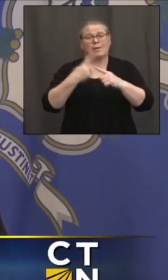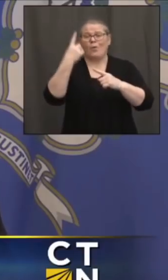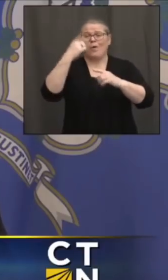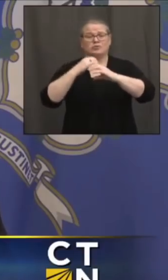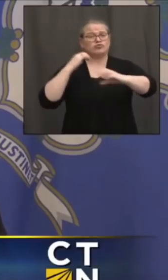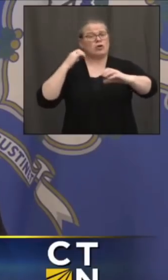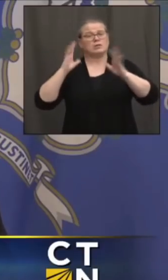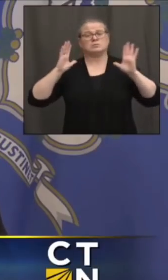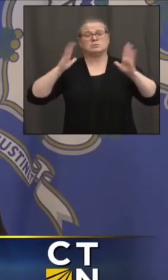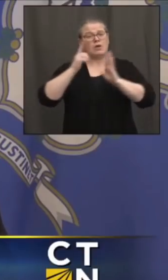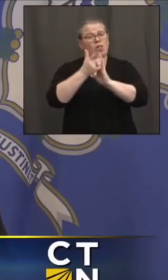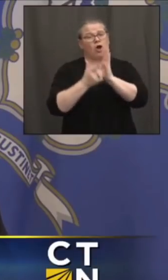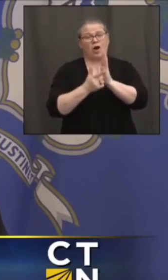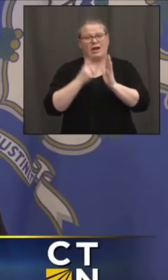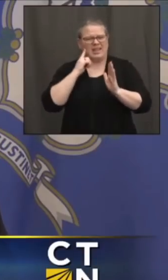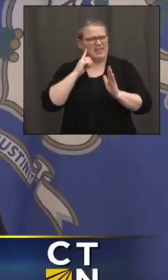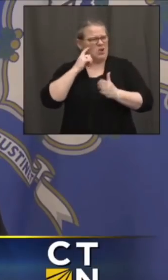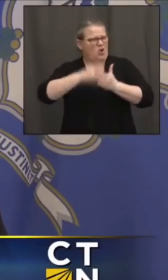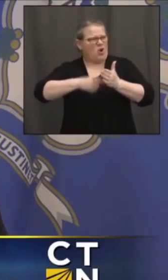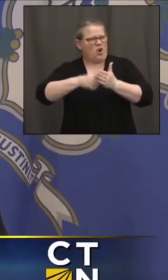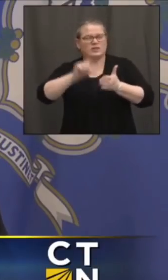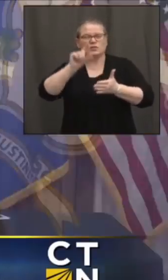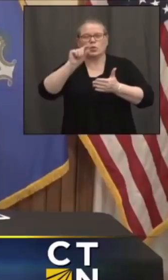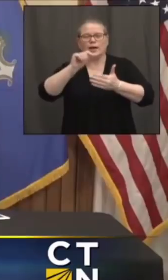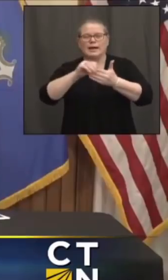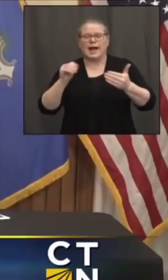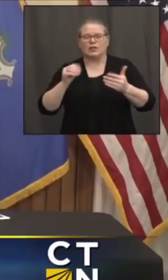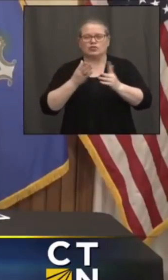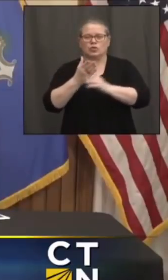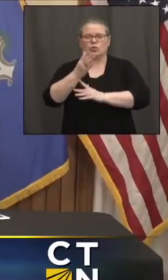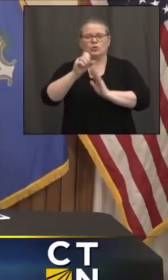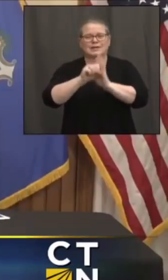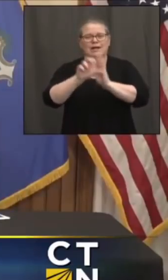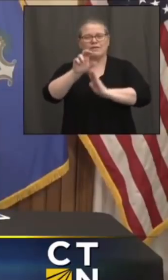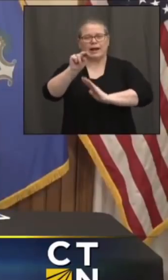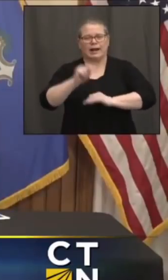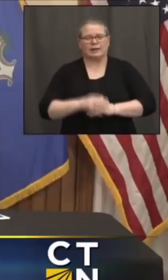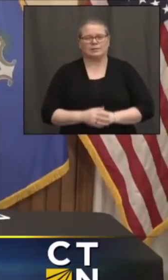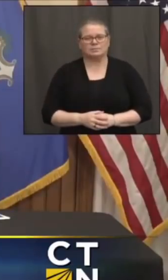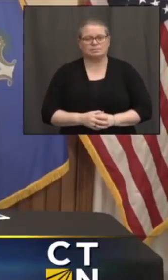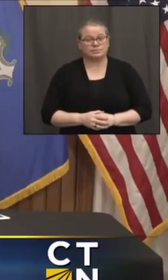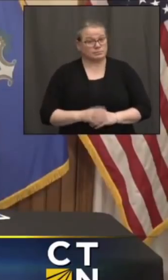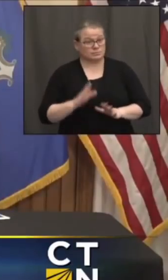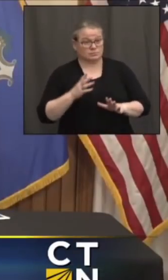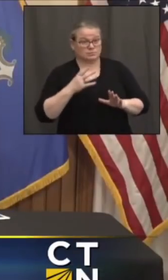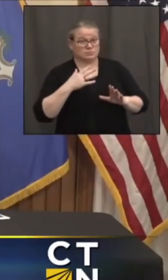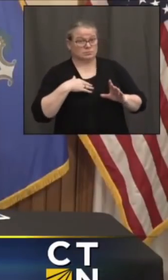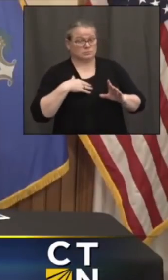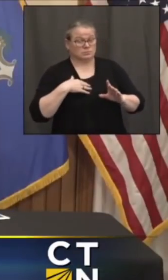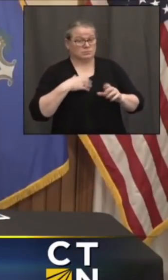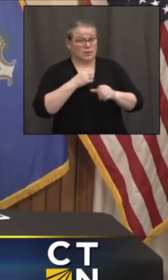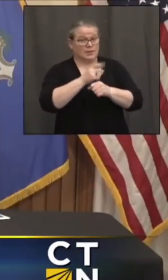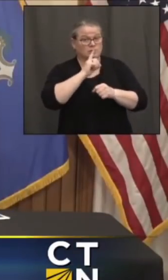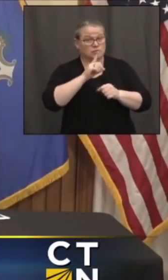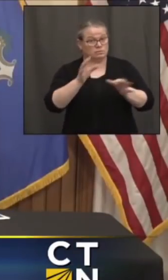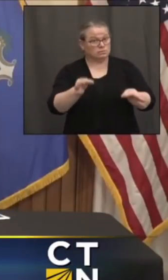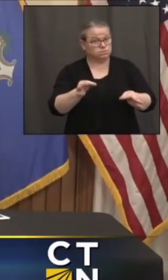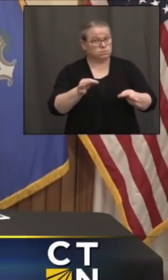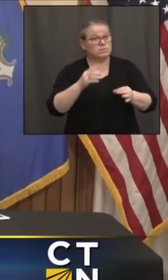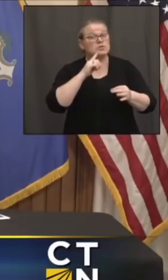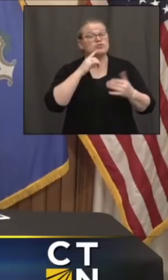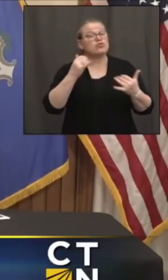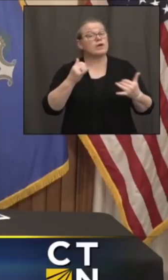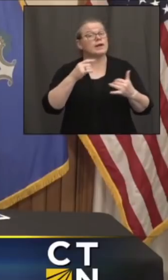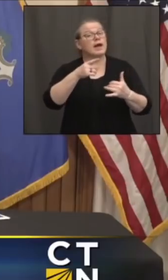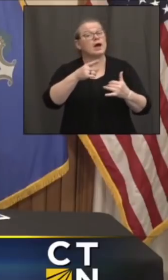through the state of Connecticut. So just to pin you down on this, you're committing here and now that this would not expand to